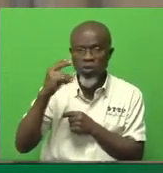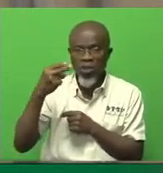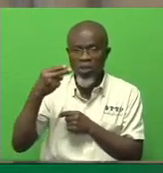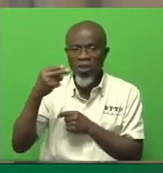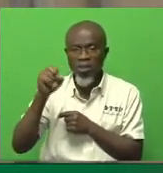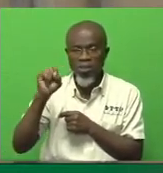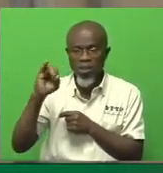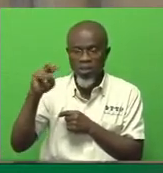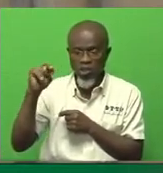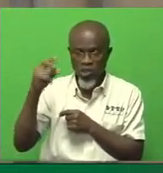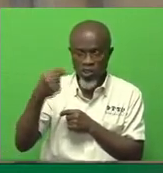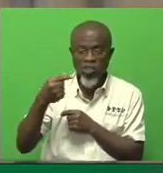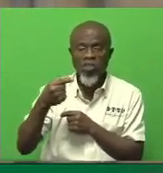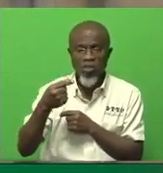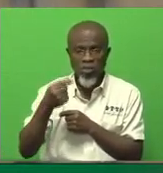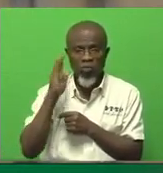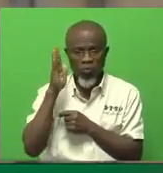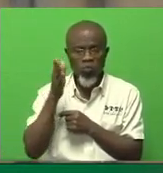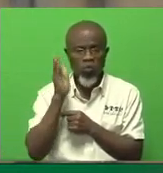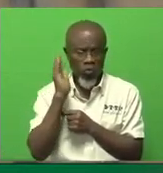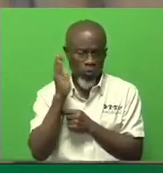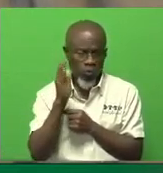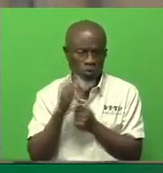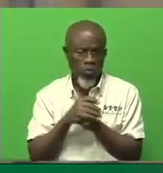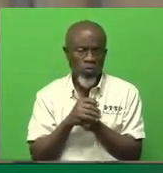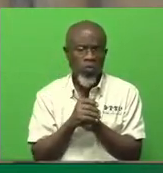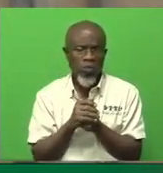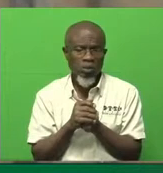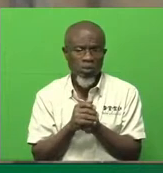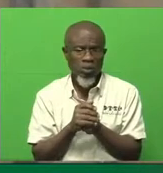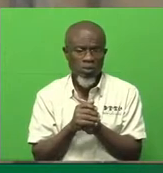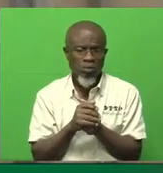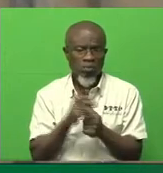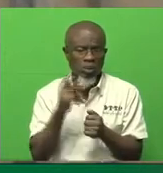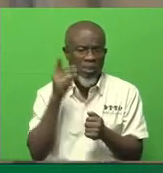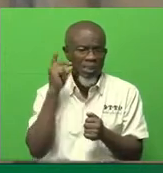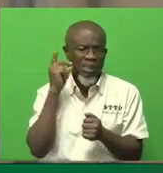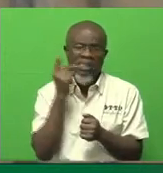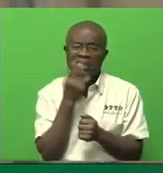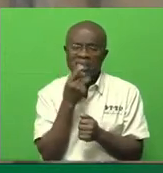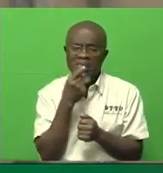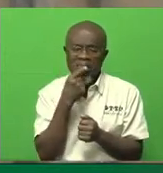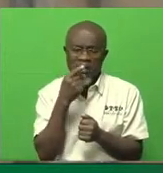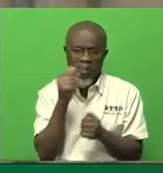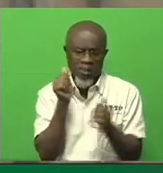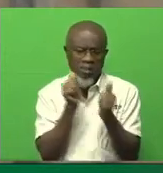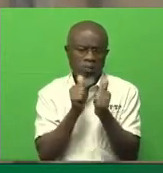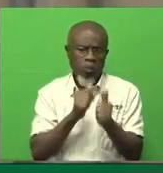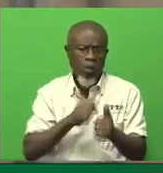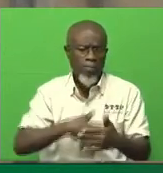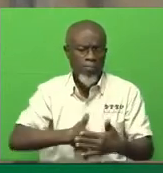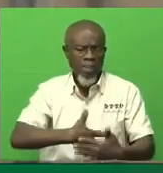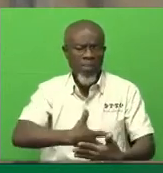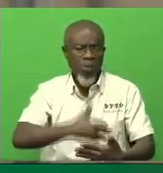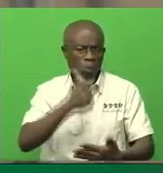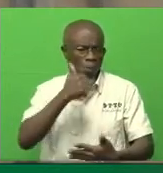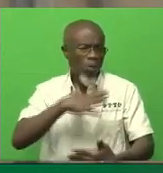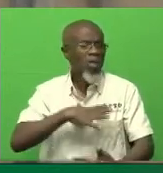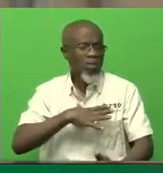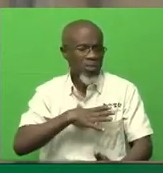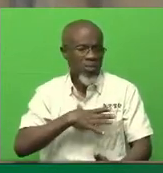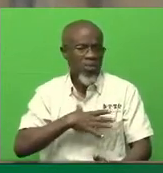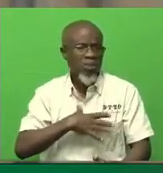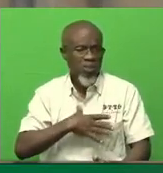National guidelines on the management of diabetes and pregnancy we are going to be increasing our care for our